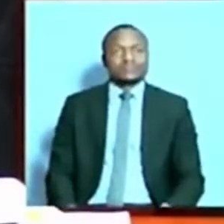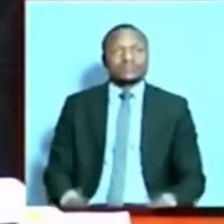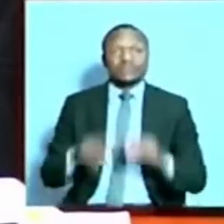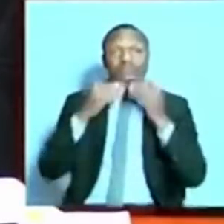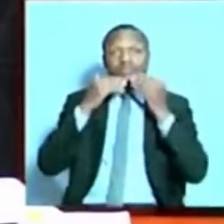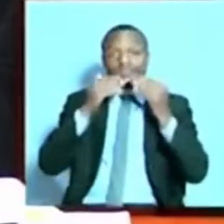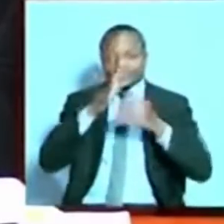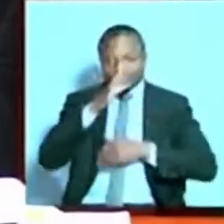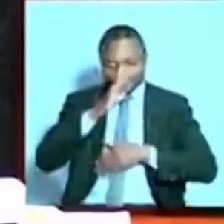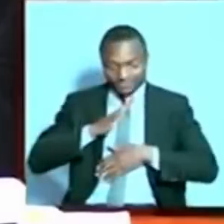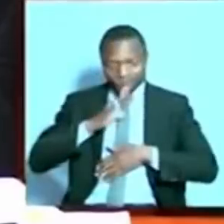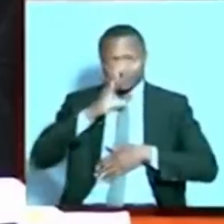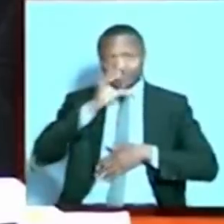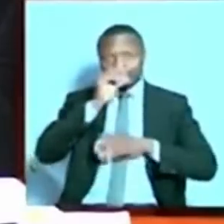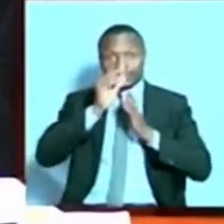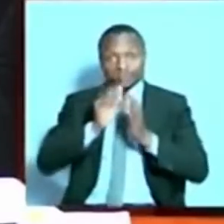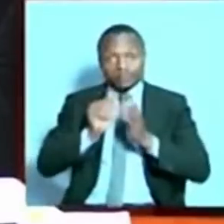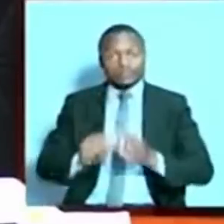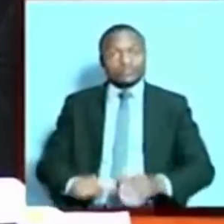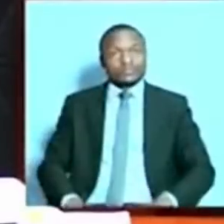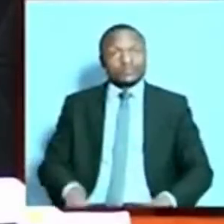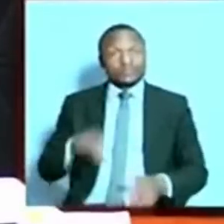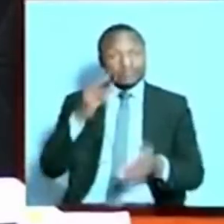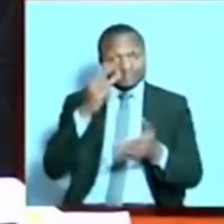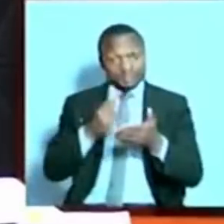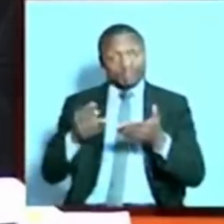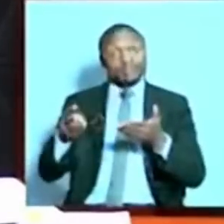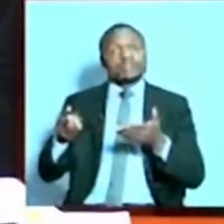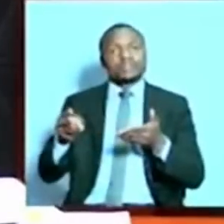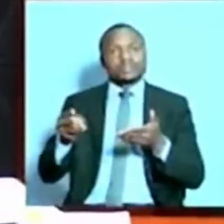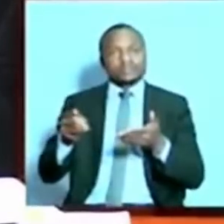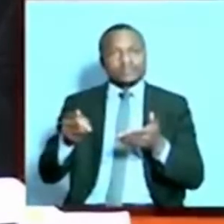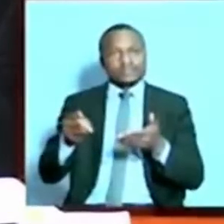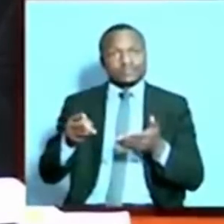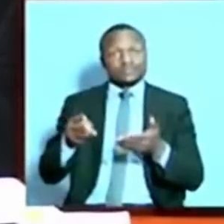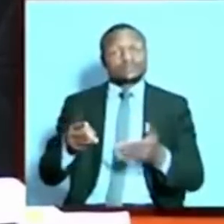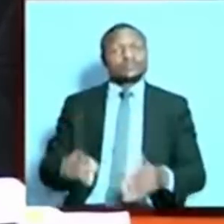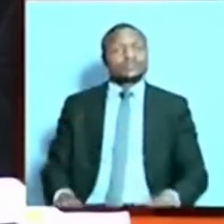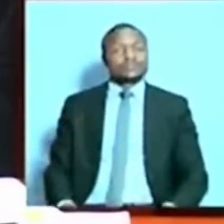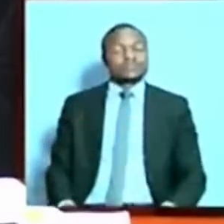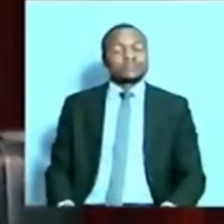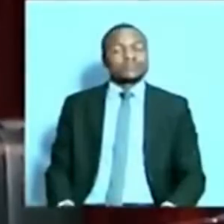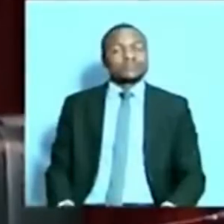Thank you, Madam Speaker. The matter of